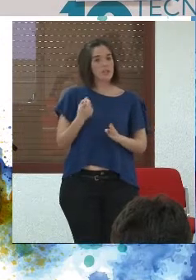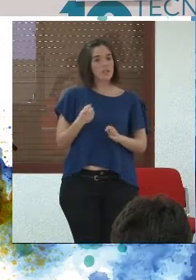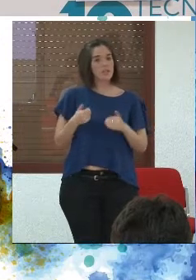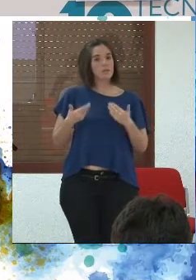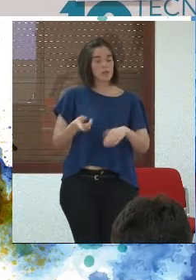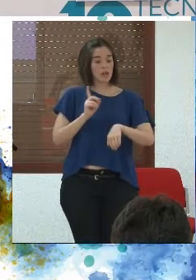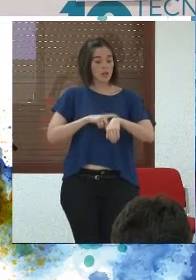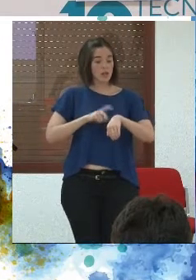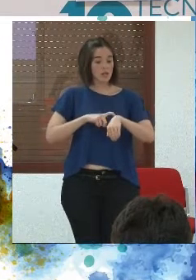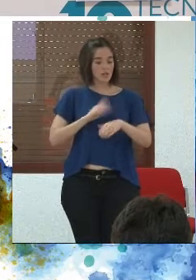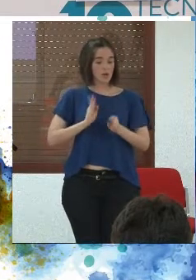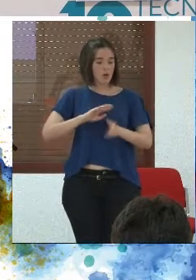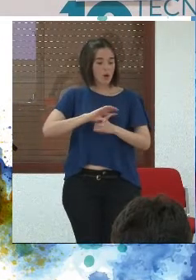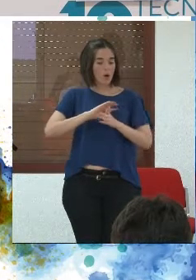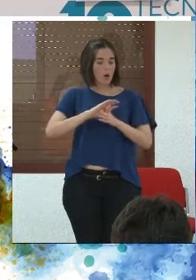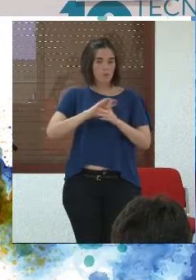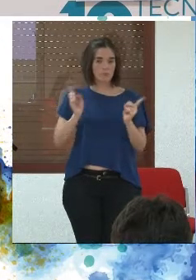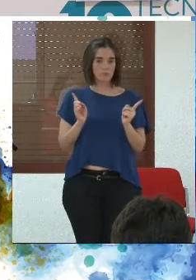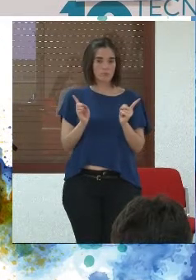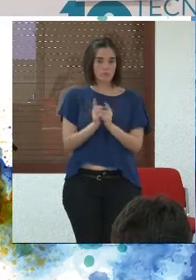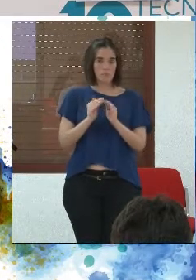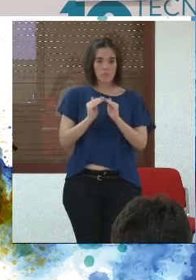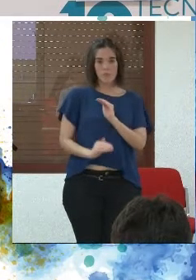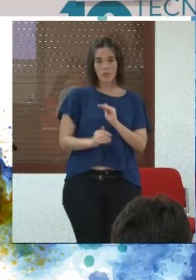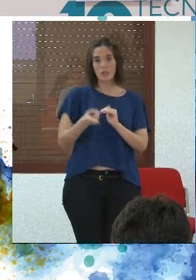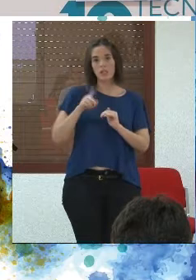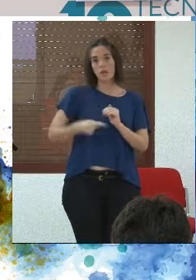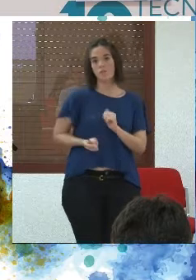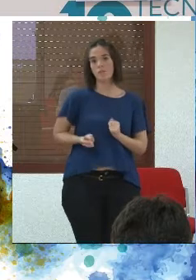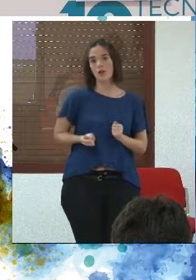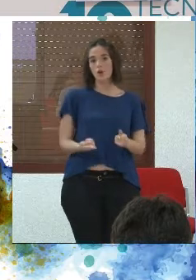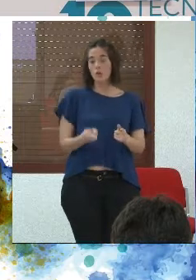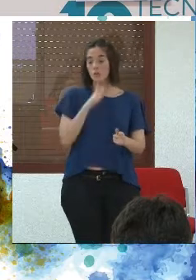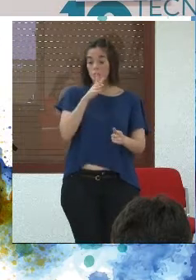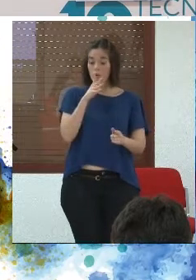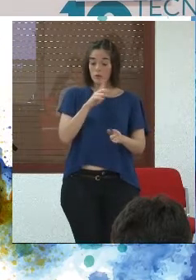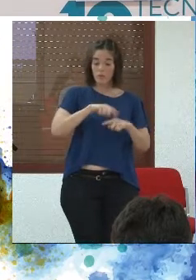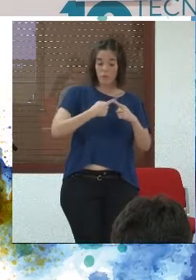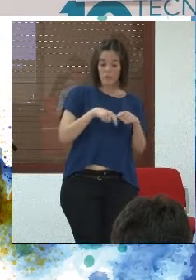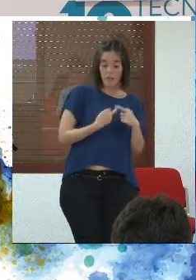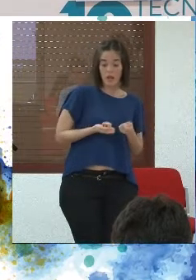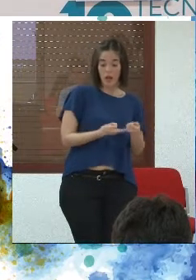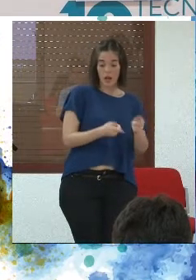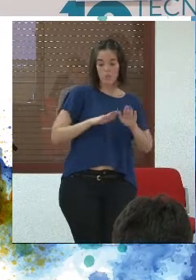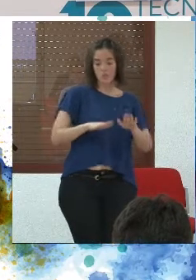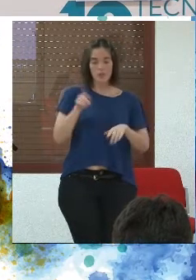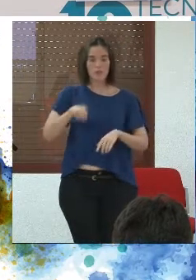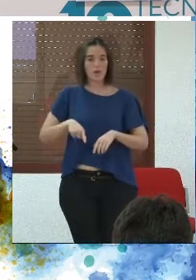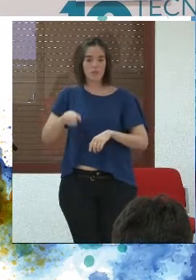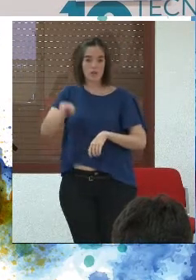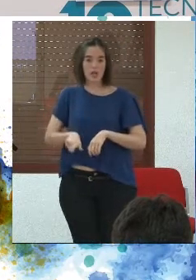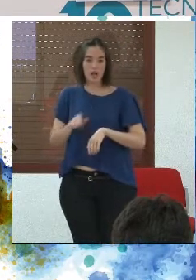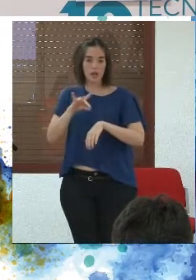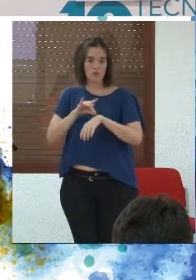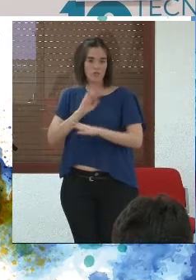rehabilitation therapies in order to reduce rehabilitation time, and with that to reduce the cost that it entails for